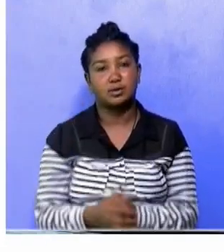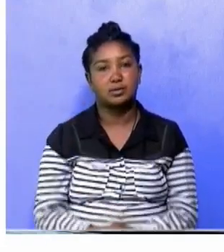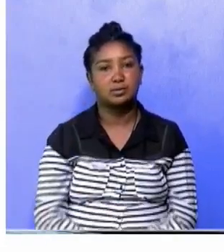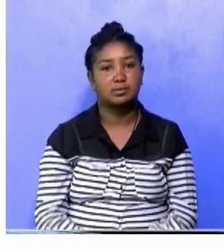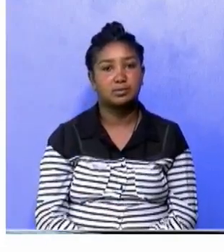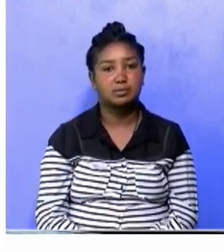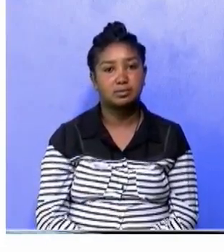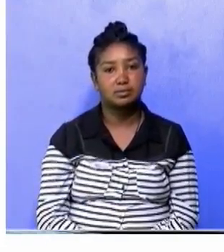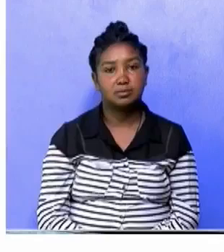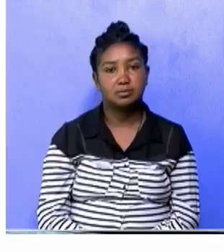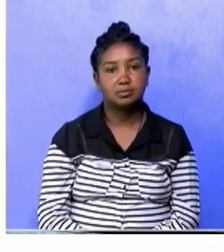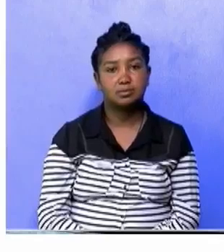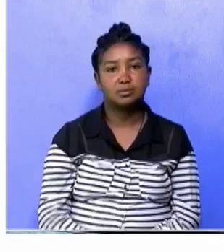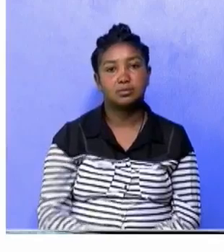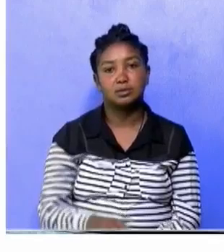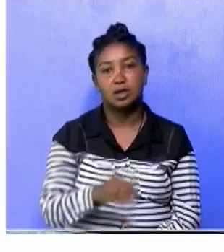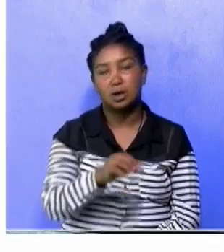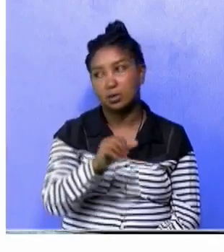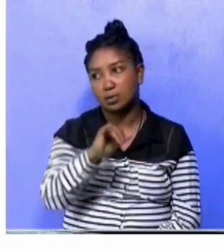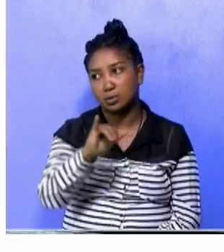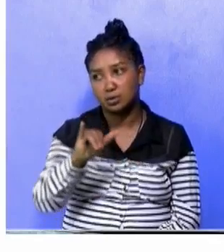If you like, that is just.